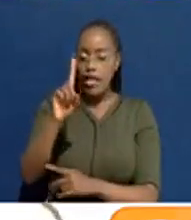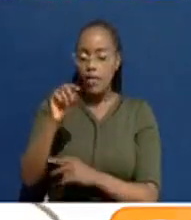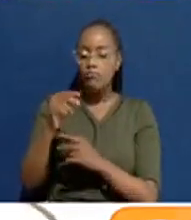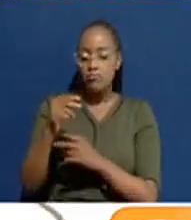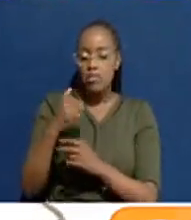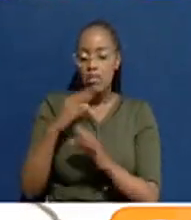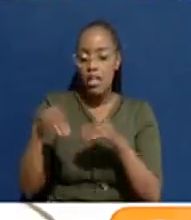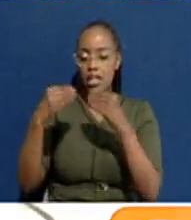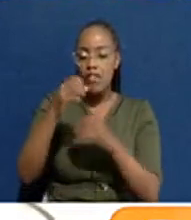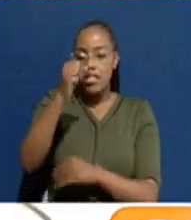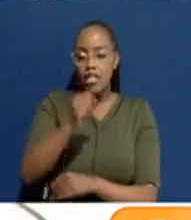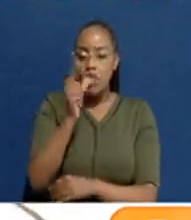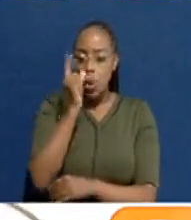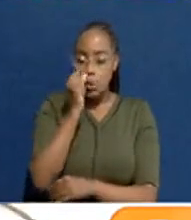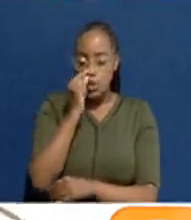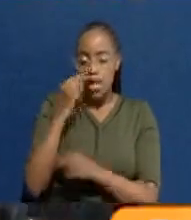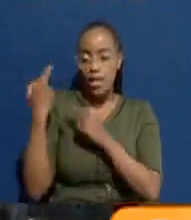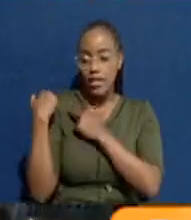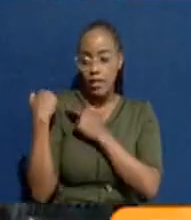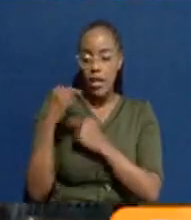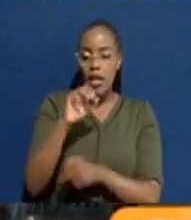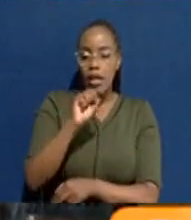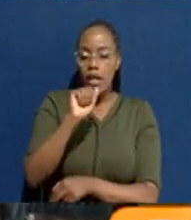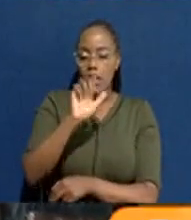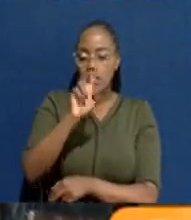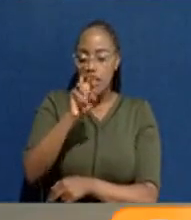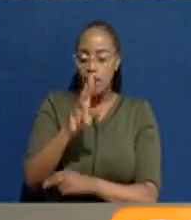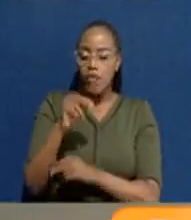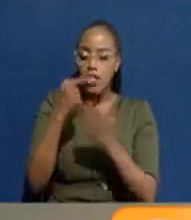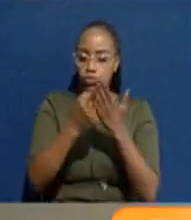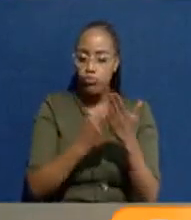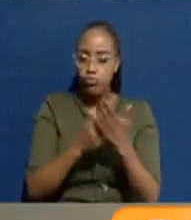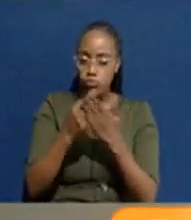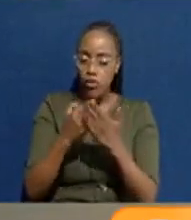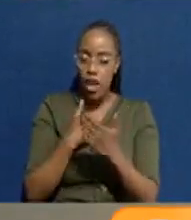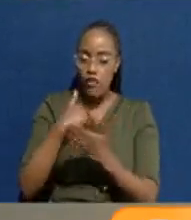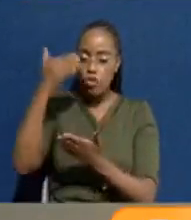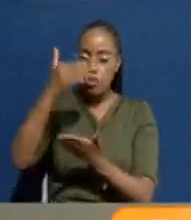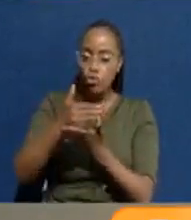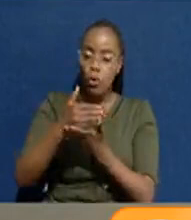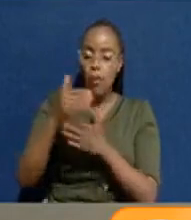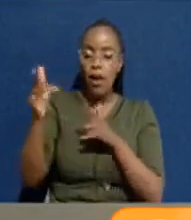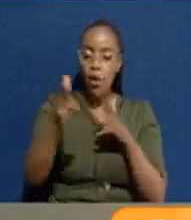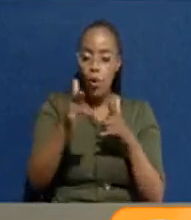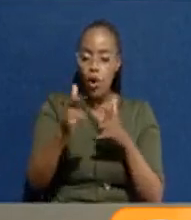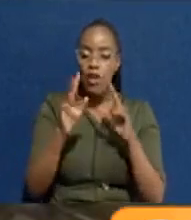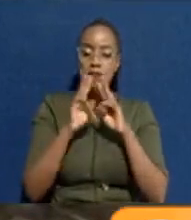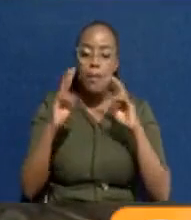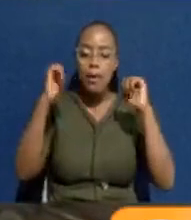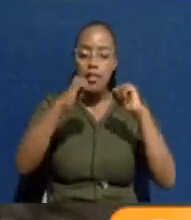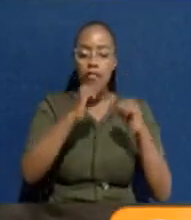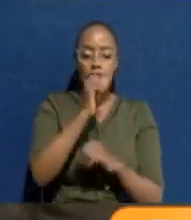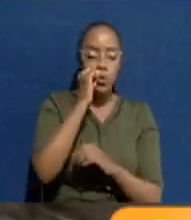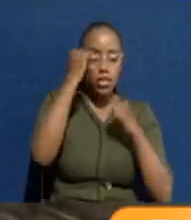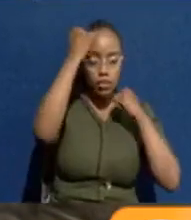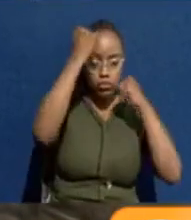tasked South Sudan's President Salva Kiir to lead negotiations for a lasting ceasefire and a peace agreement between Sudanese